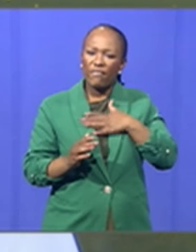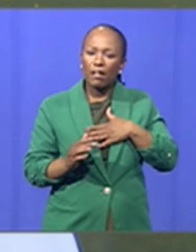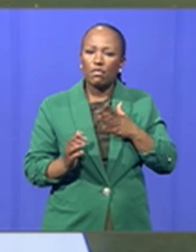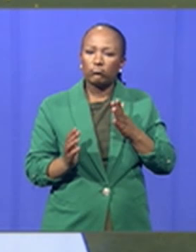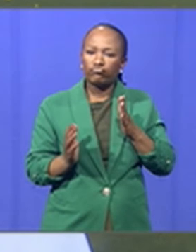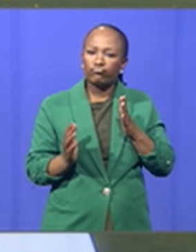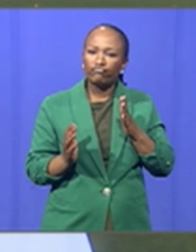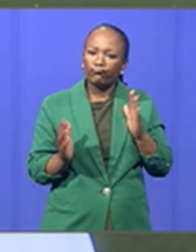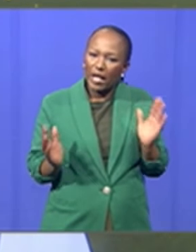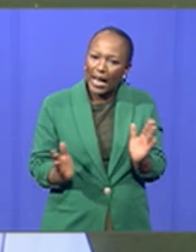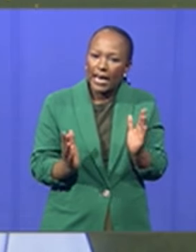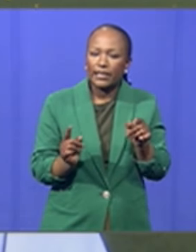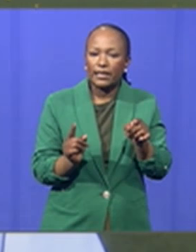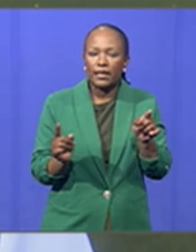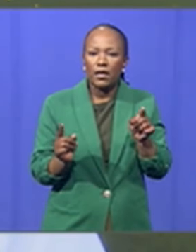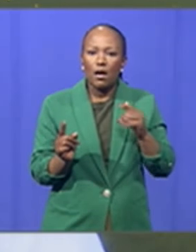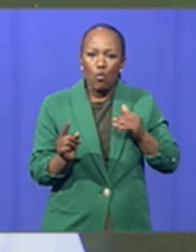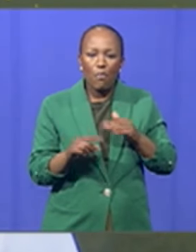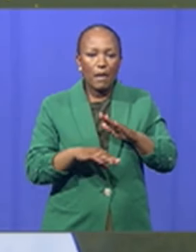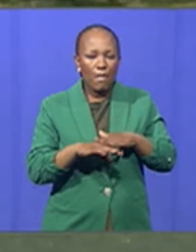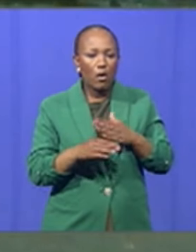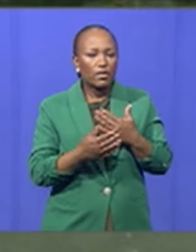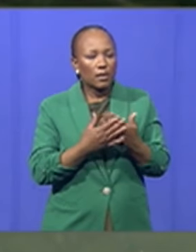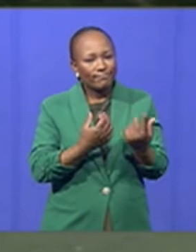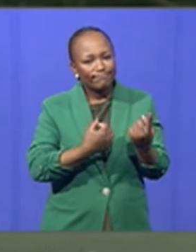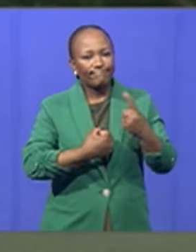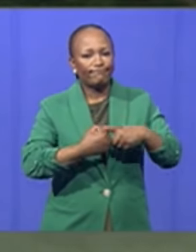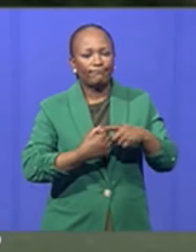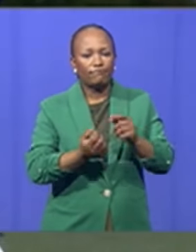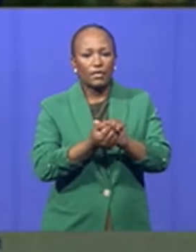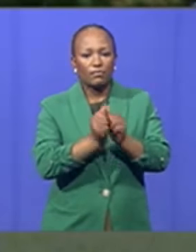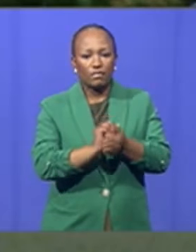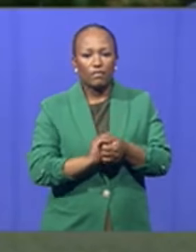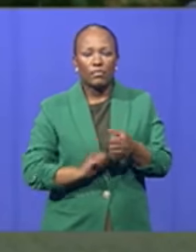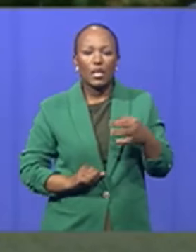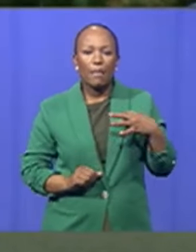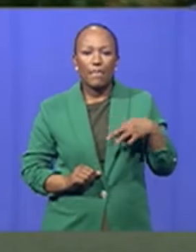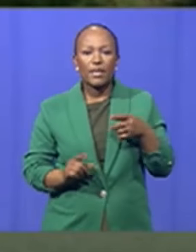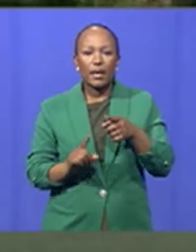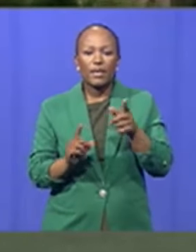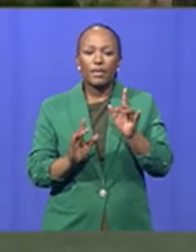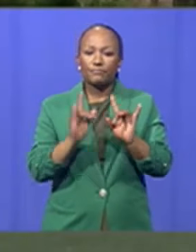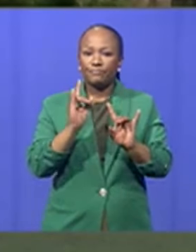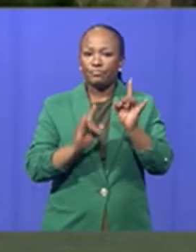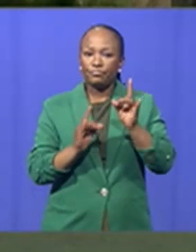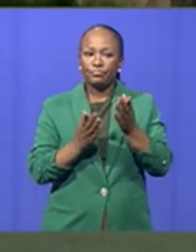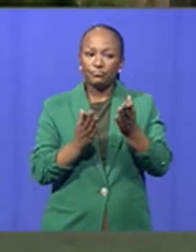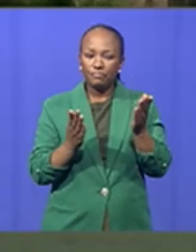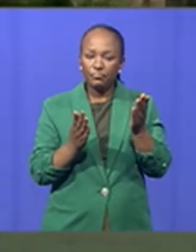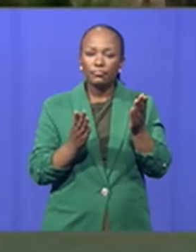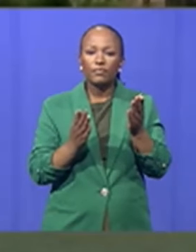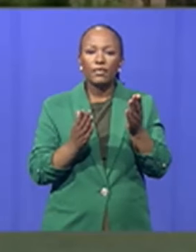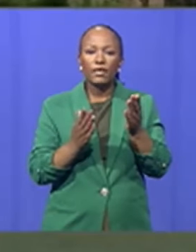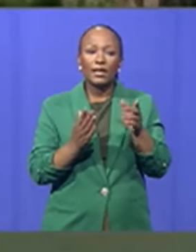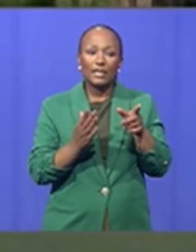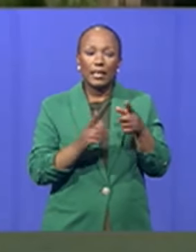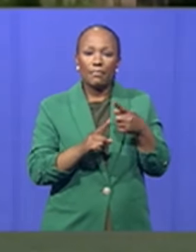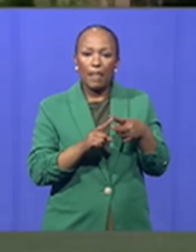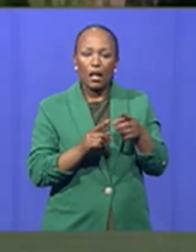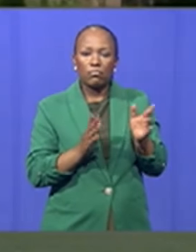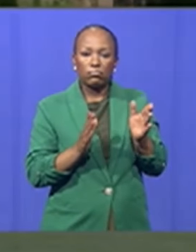making other women looking forward to coming and joining the sport. Go banyana ba bantši ba metsesetoropong ka nageng papadi ye e tswa bjalo ka